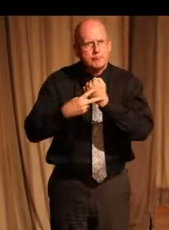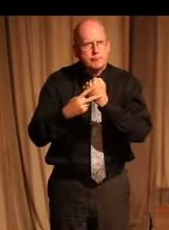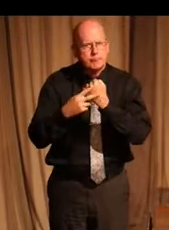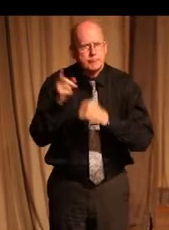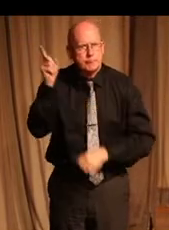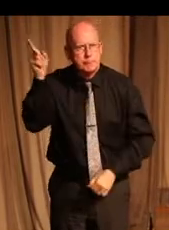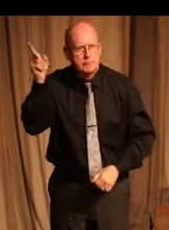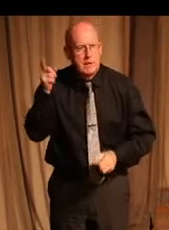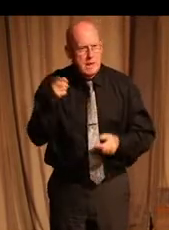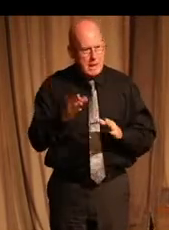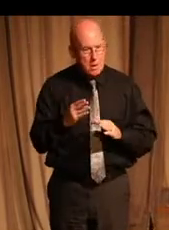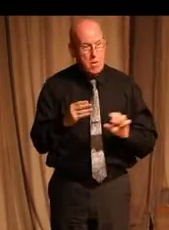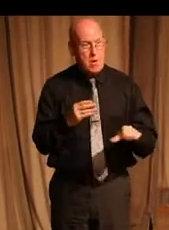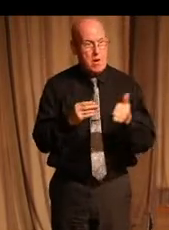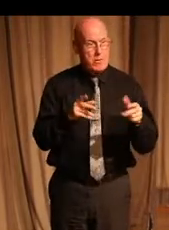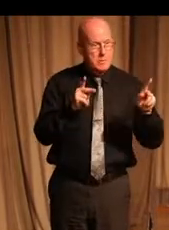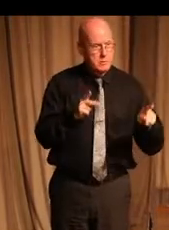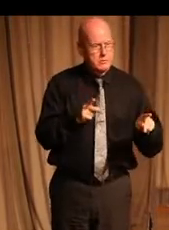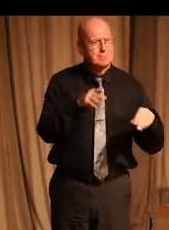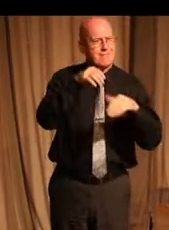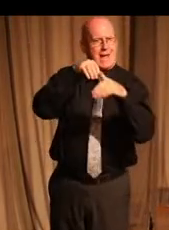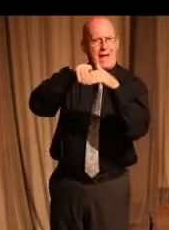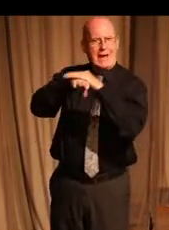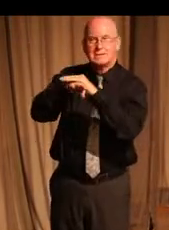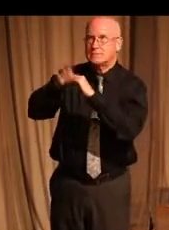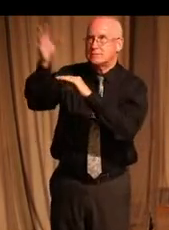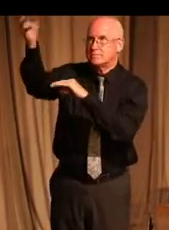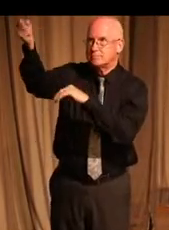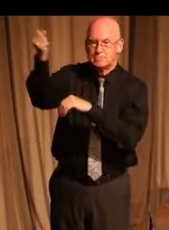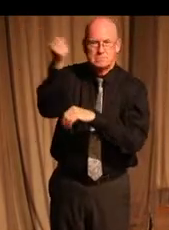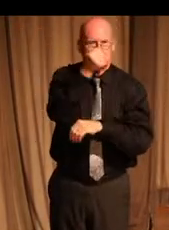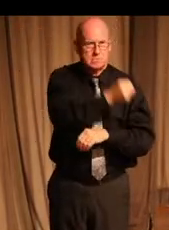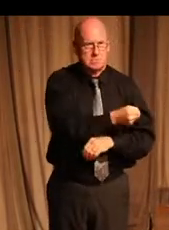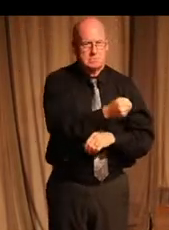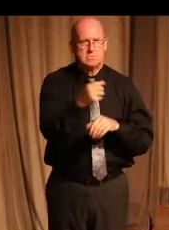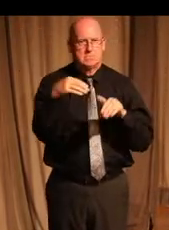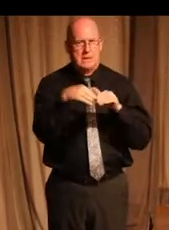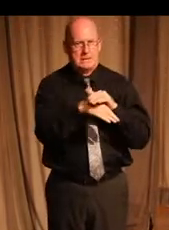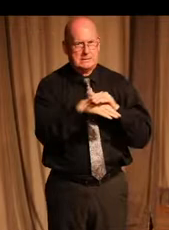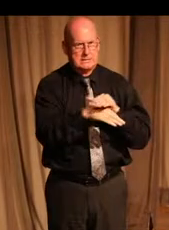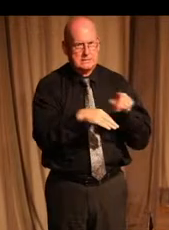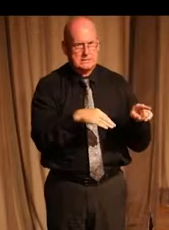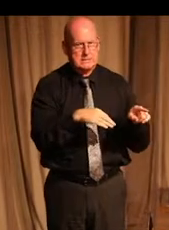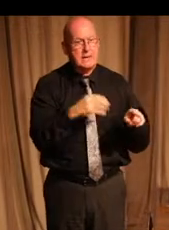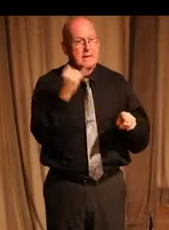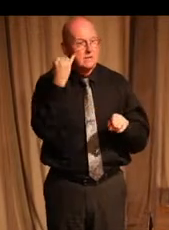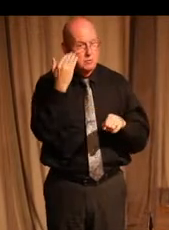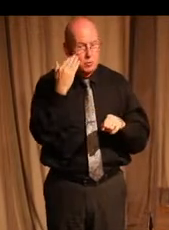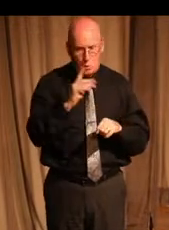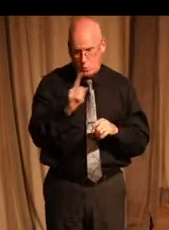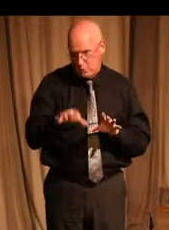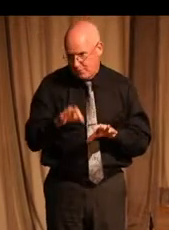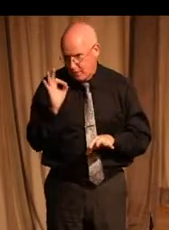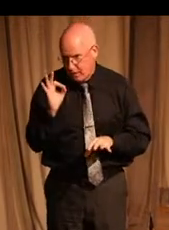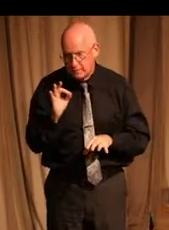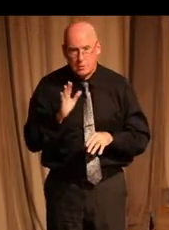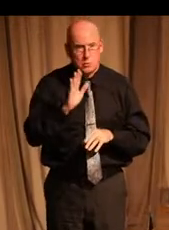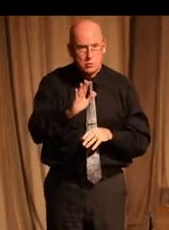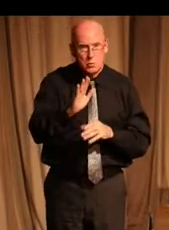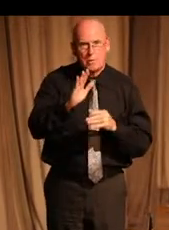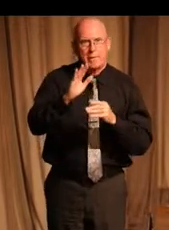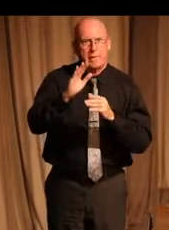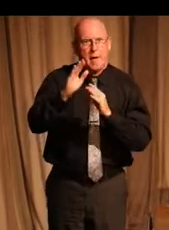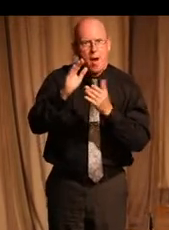or allowing someone else outside of you to have access to that space? Because if not, and no one knows where to find it, your cloud, your